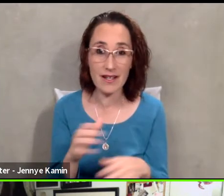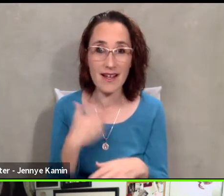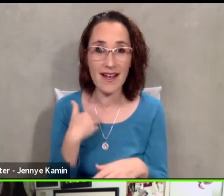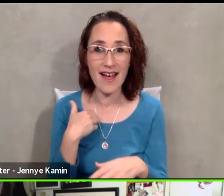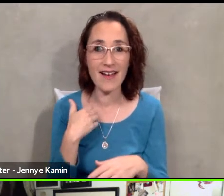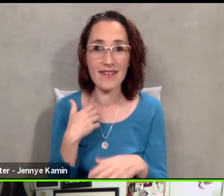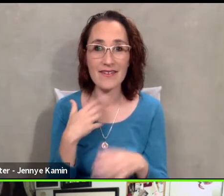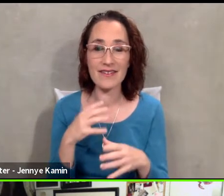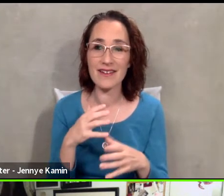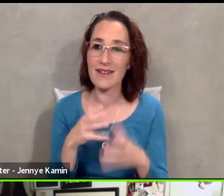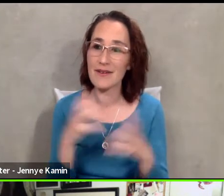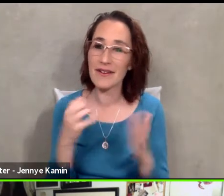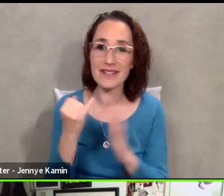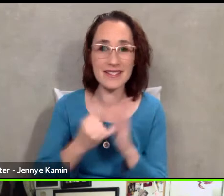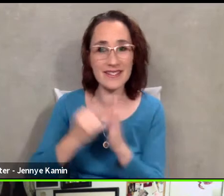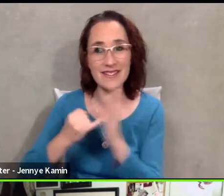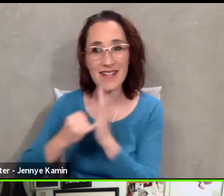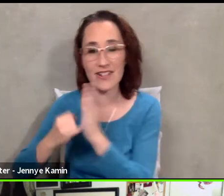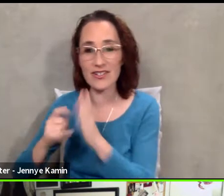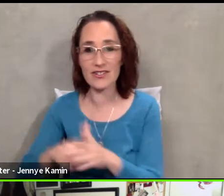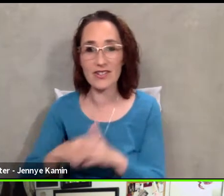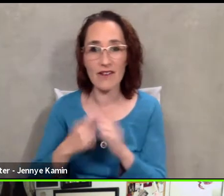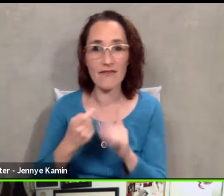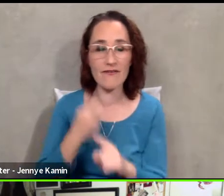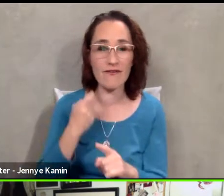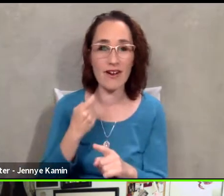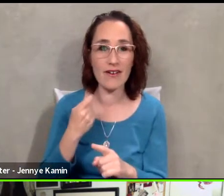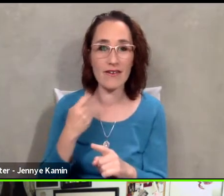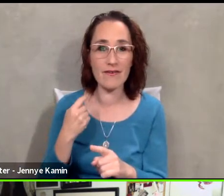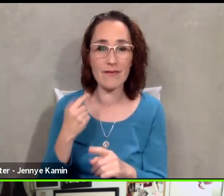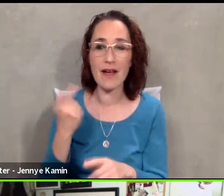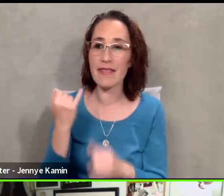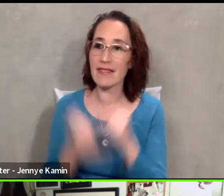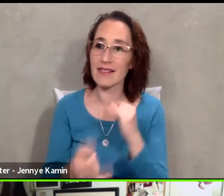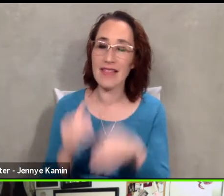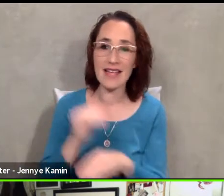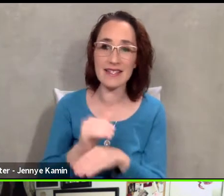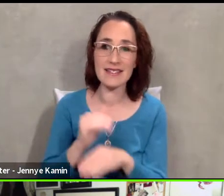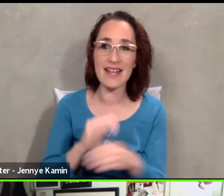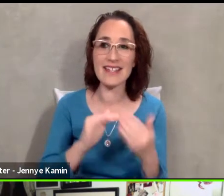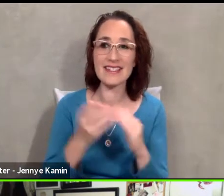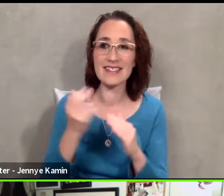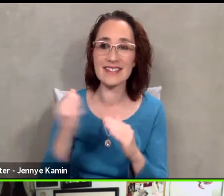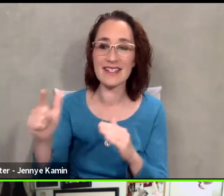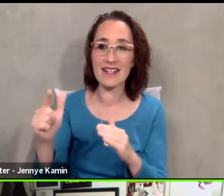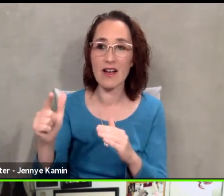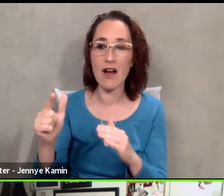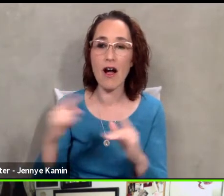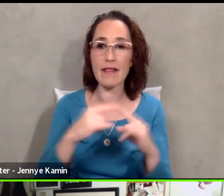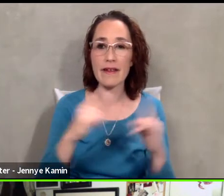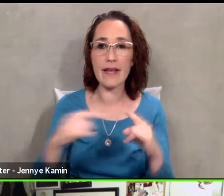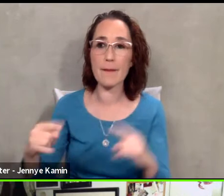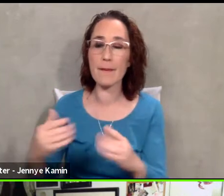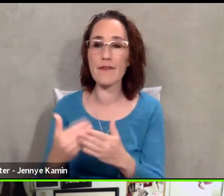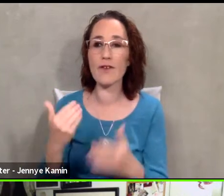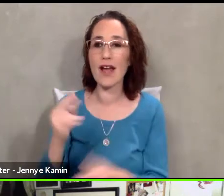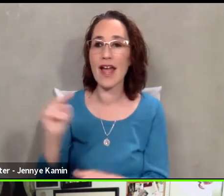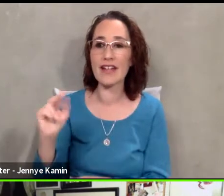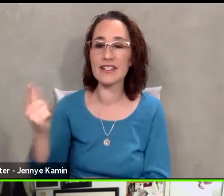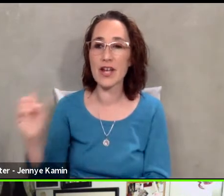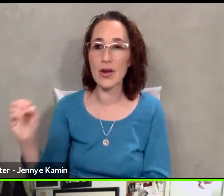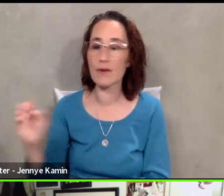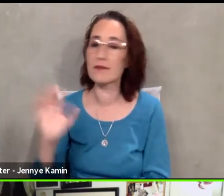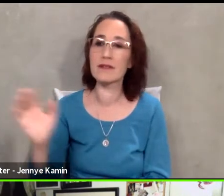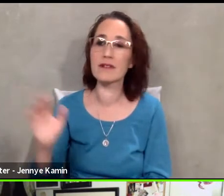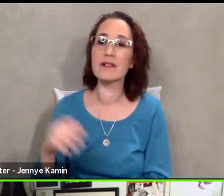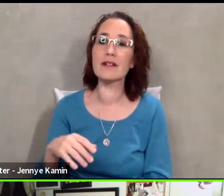a bunch of sketches that I've begun from the last night at the City Hall encampment before all the NGOs came out before all